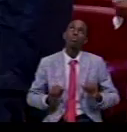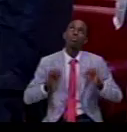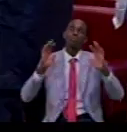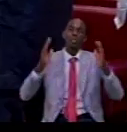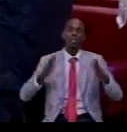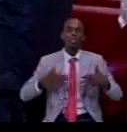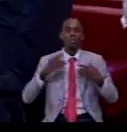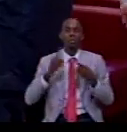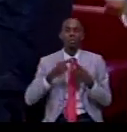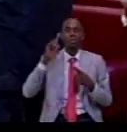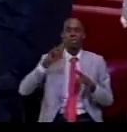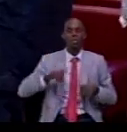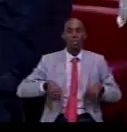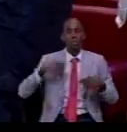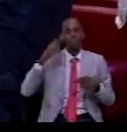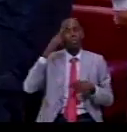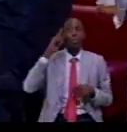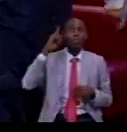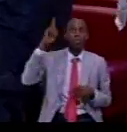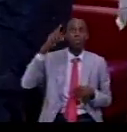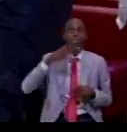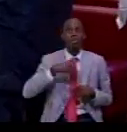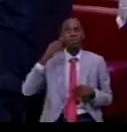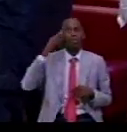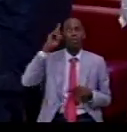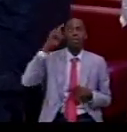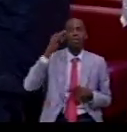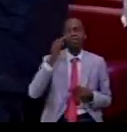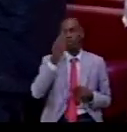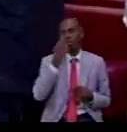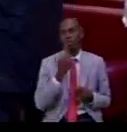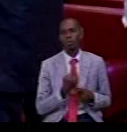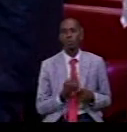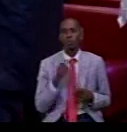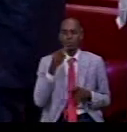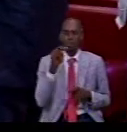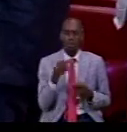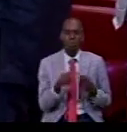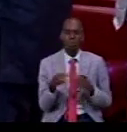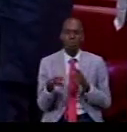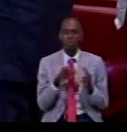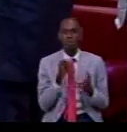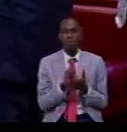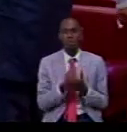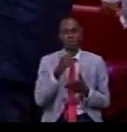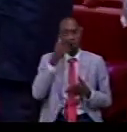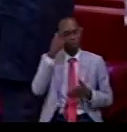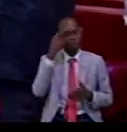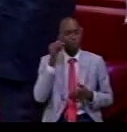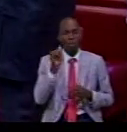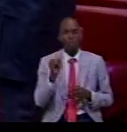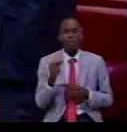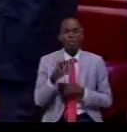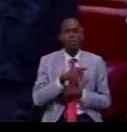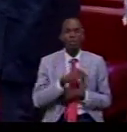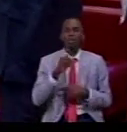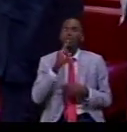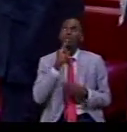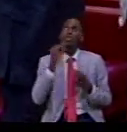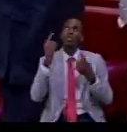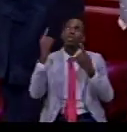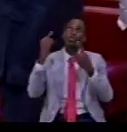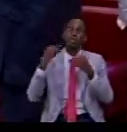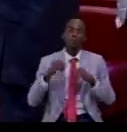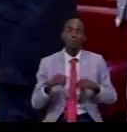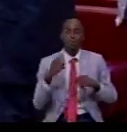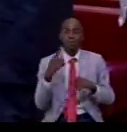for him and for him alone. Brethren, you have to do that because a day is coming. The